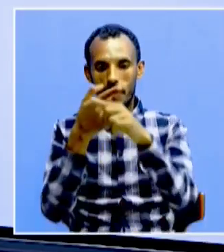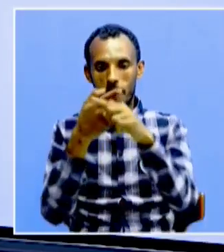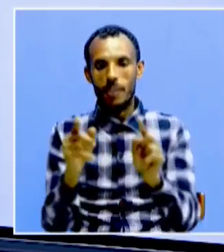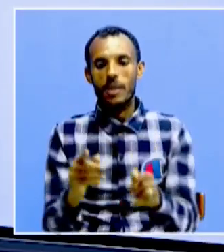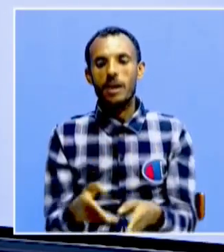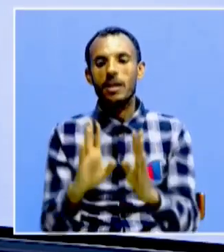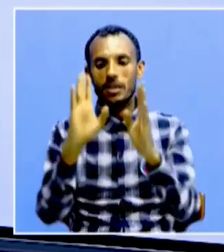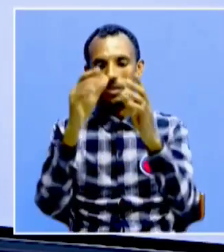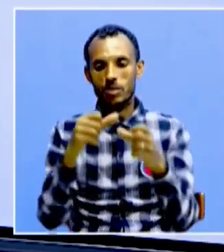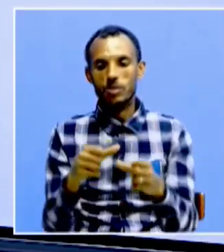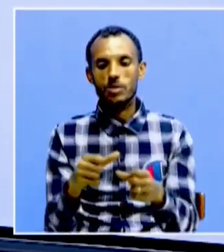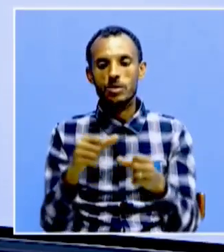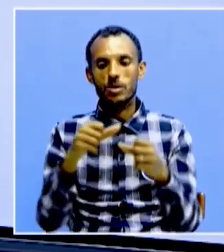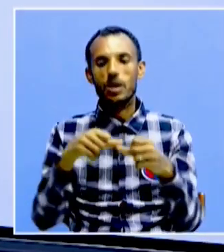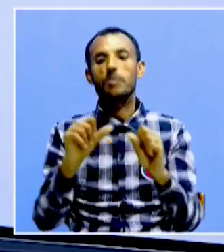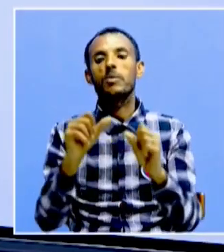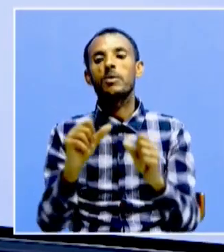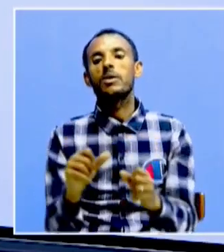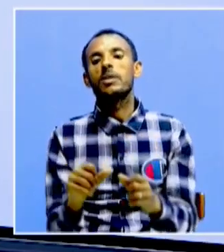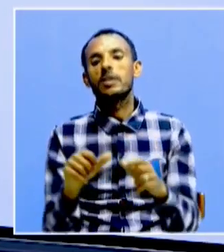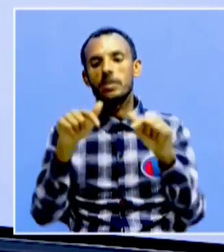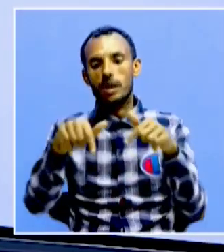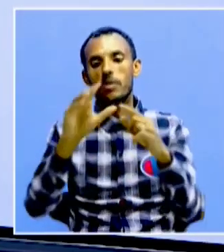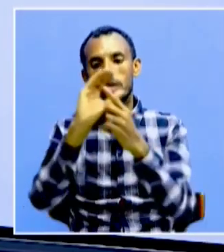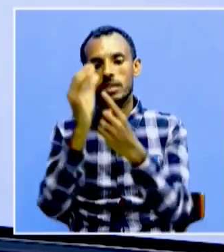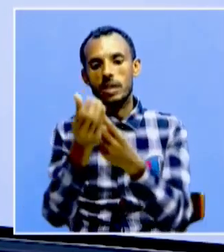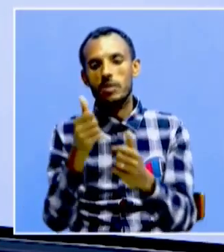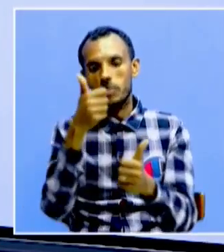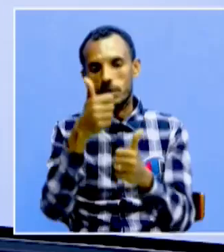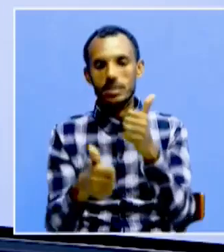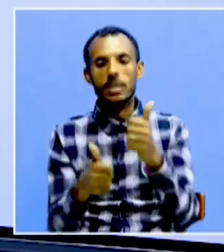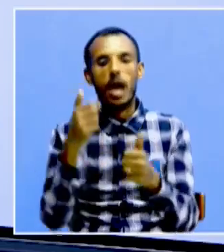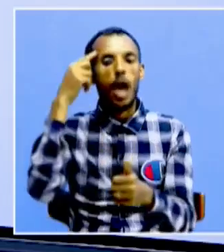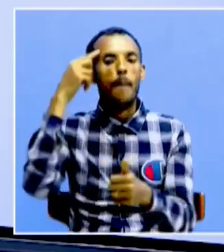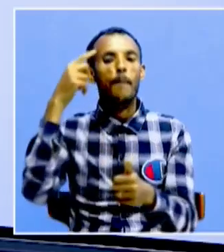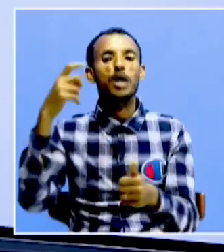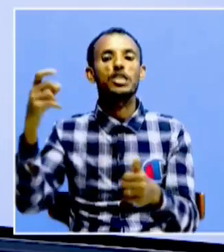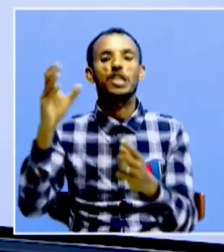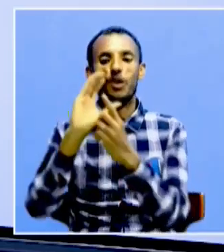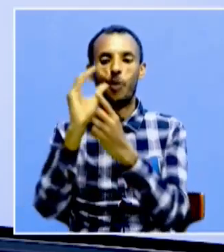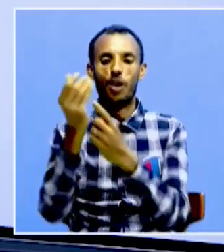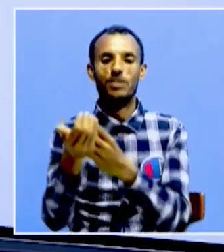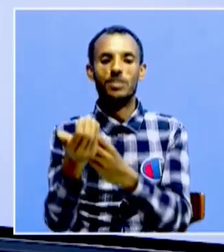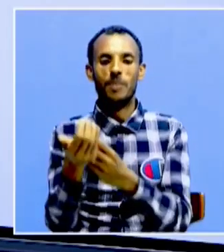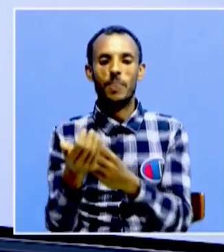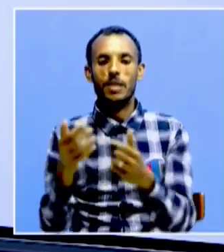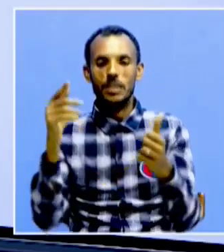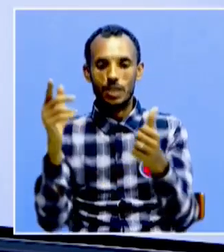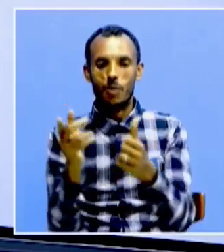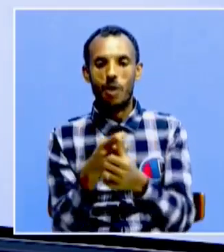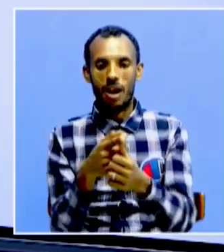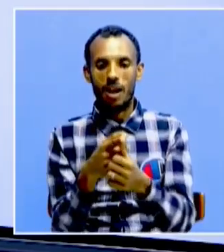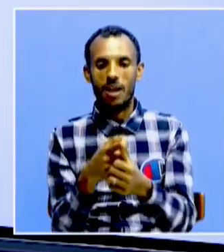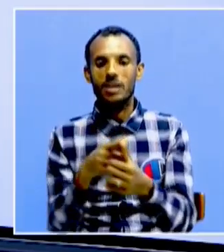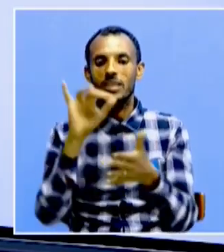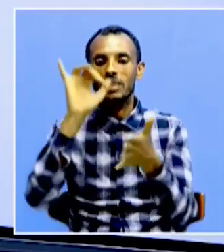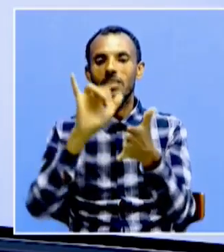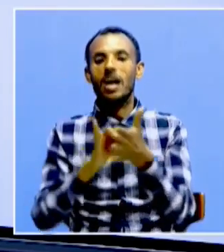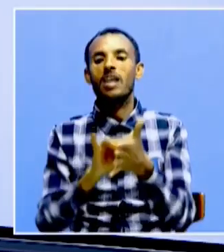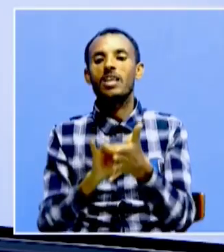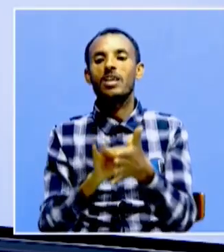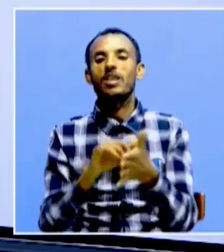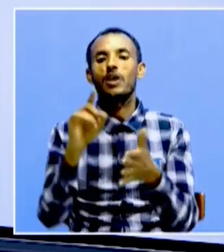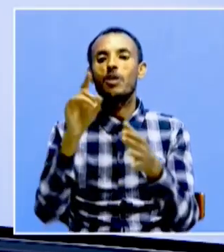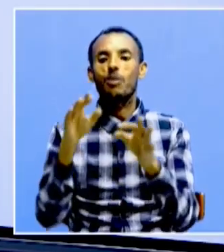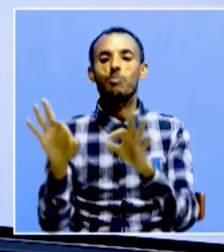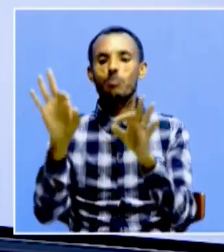let's come to our today's conditional, which is the imaginary condition. The one that you put